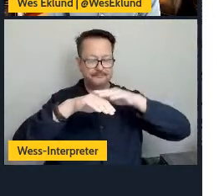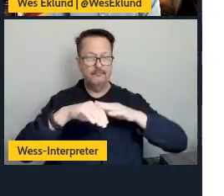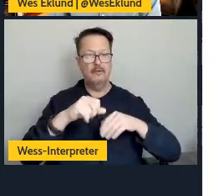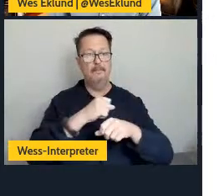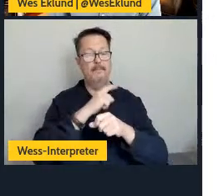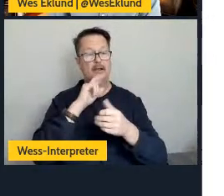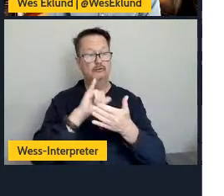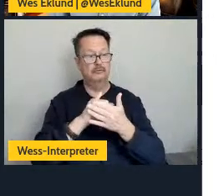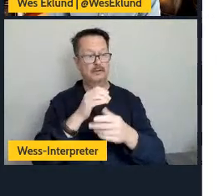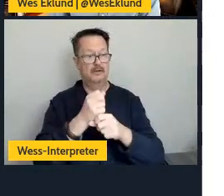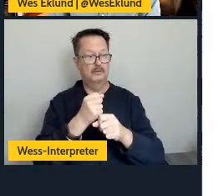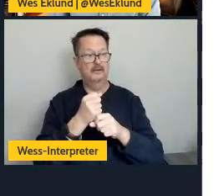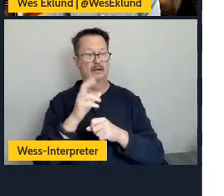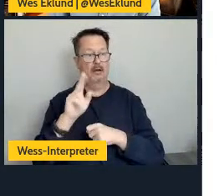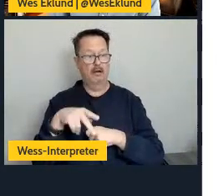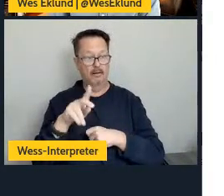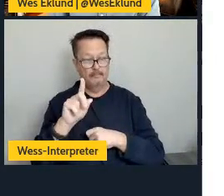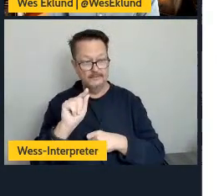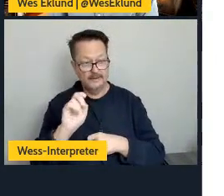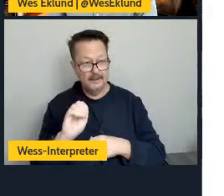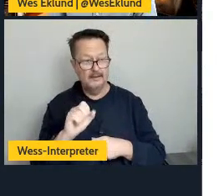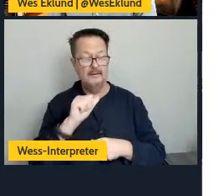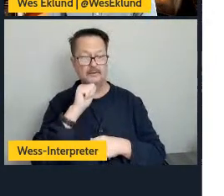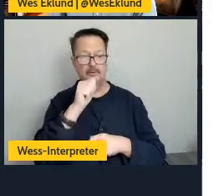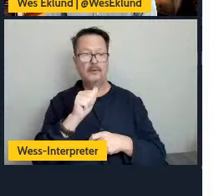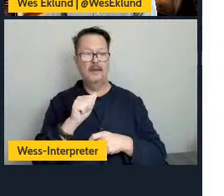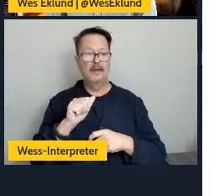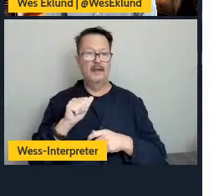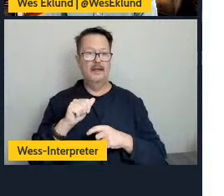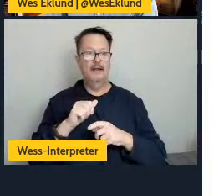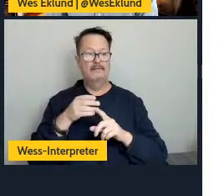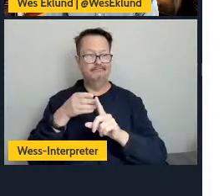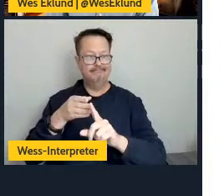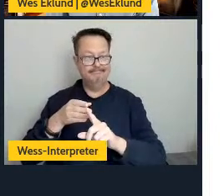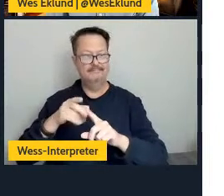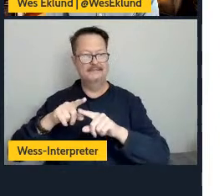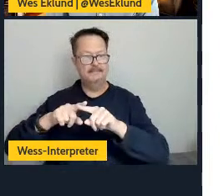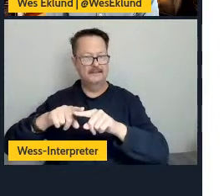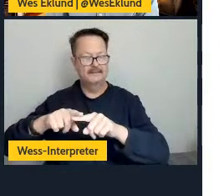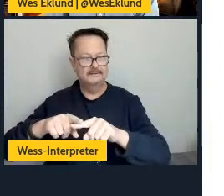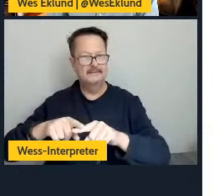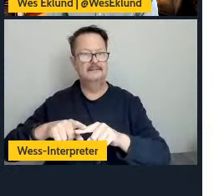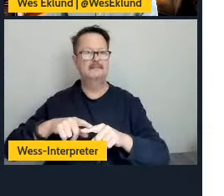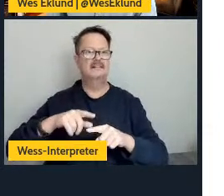get updates, ensuring you don't have circular dependencies, that sort of thing.